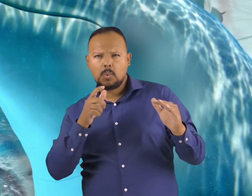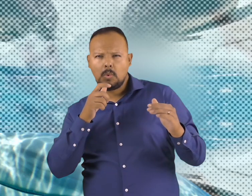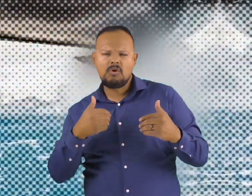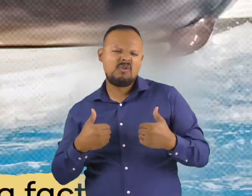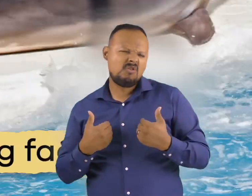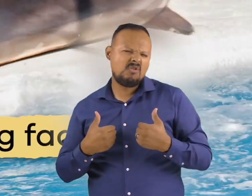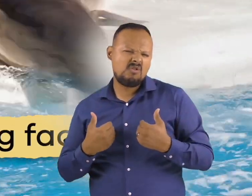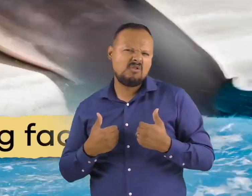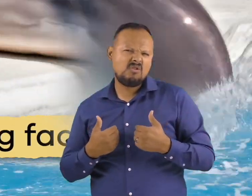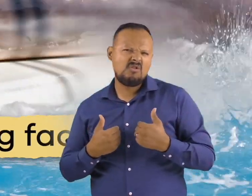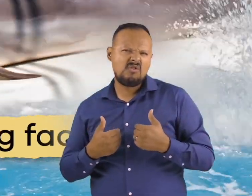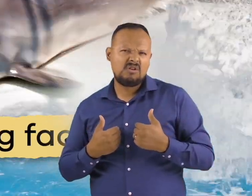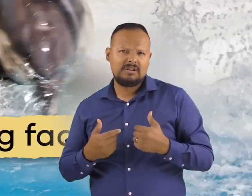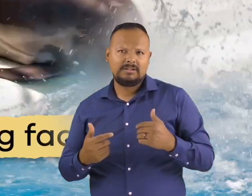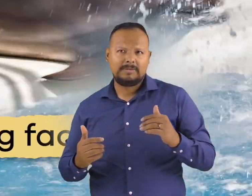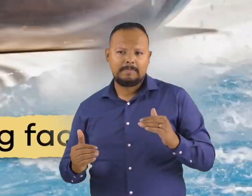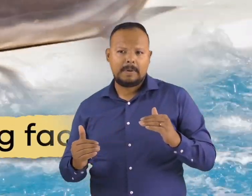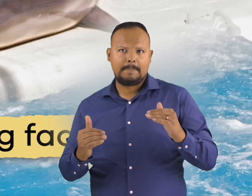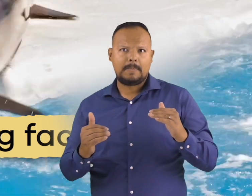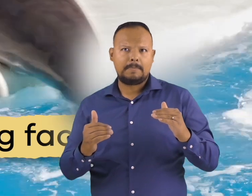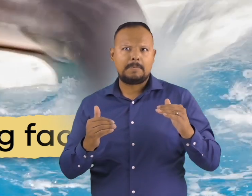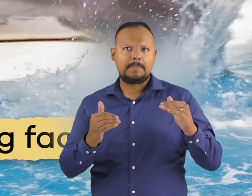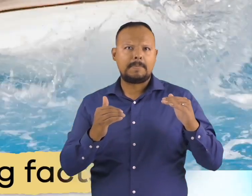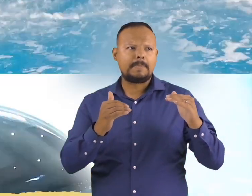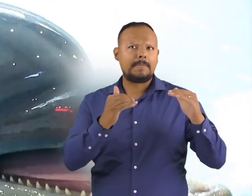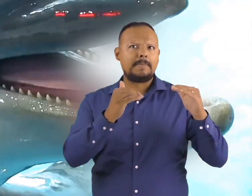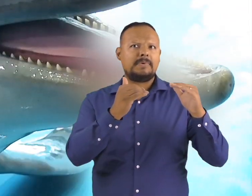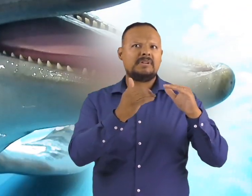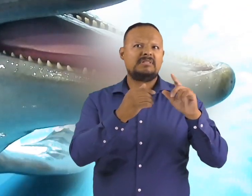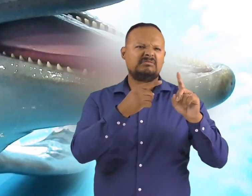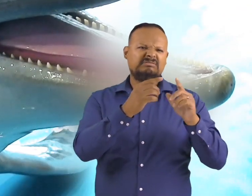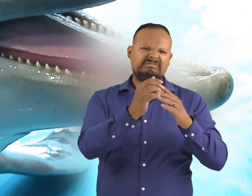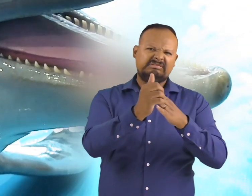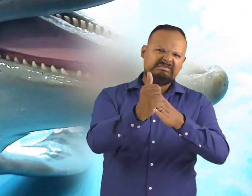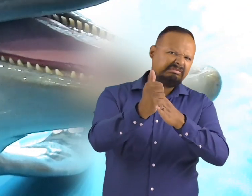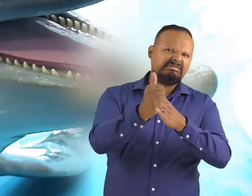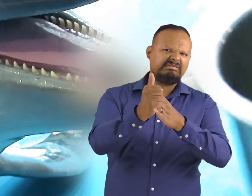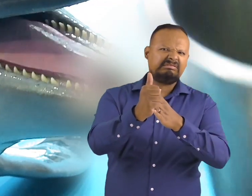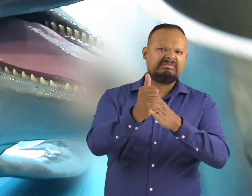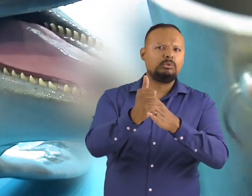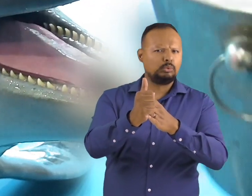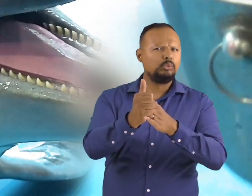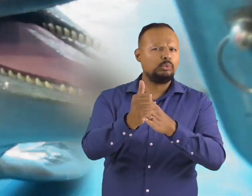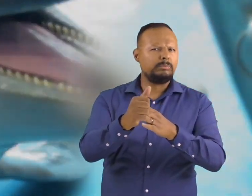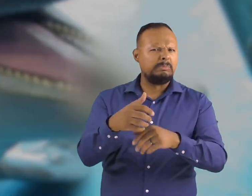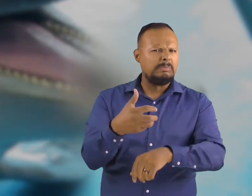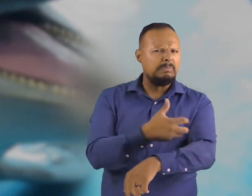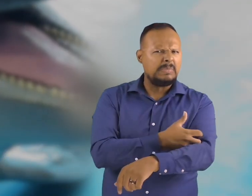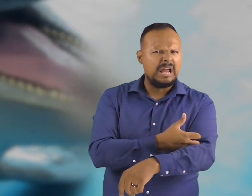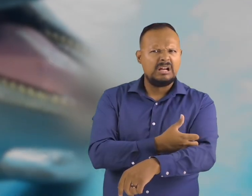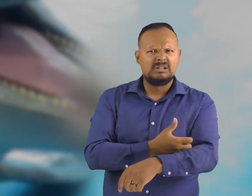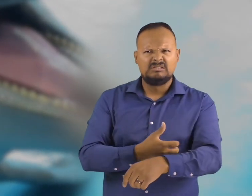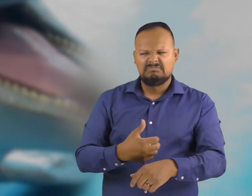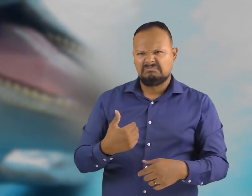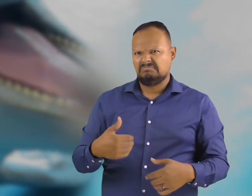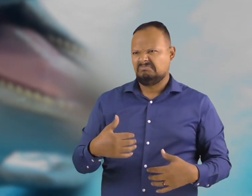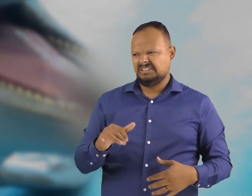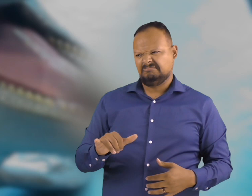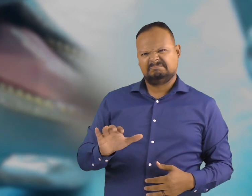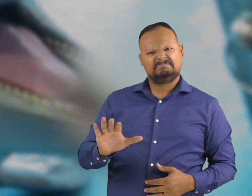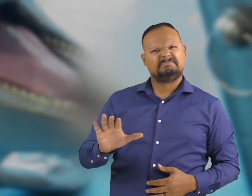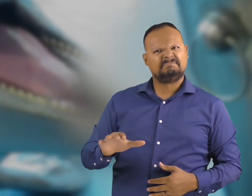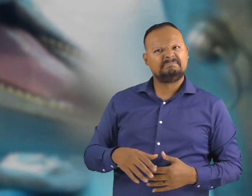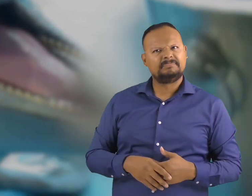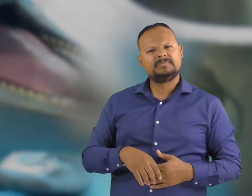Other interesting facts. You can tell how old a dolphin is by counting the growth